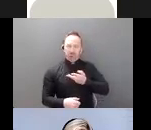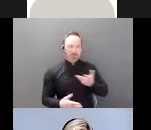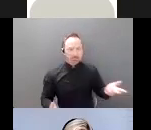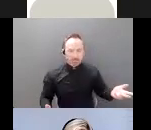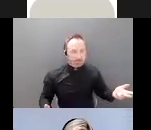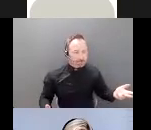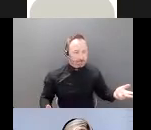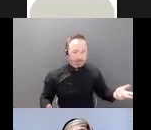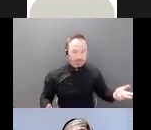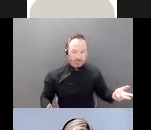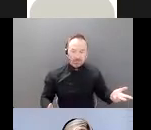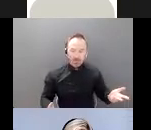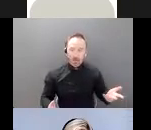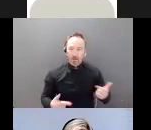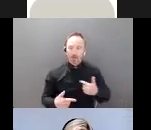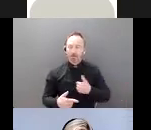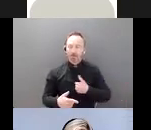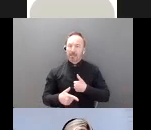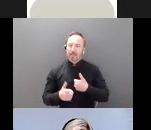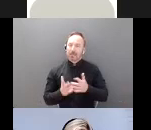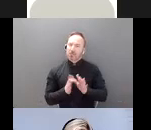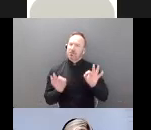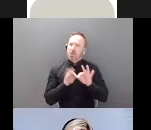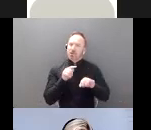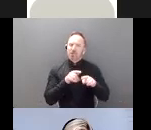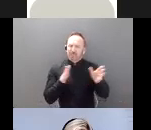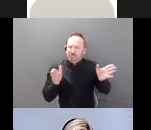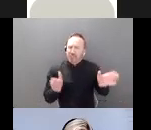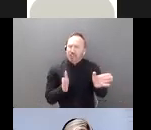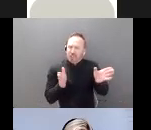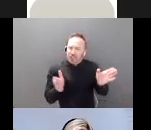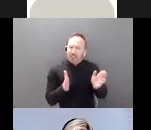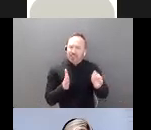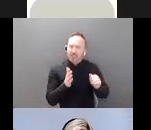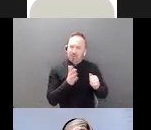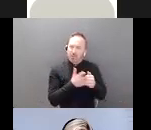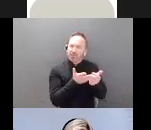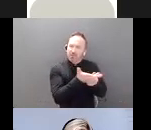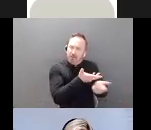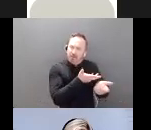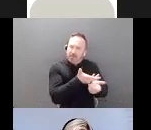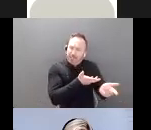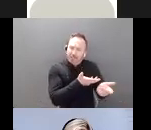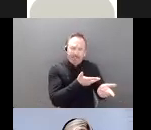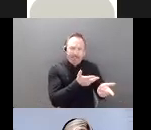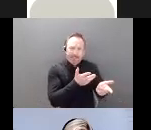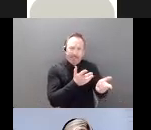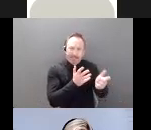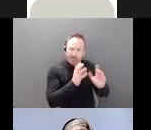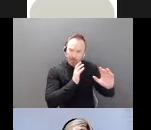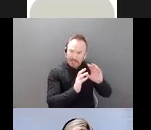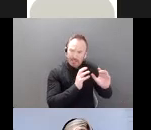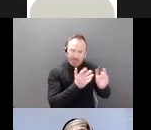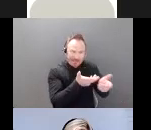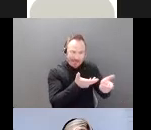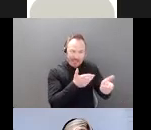at, encouraging early conversation and helping the family to identify